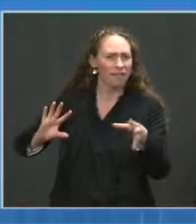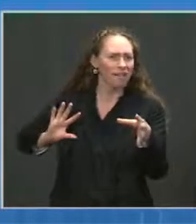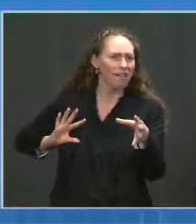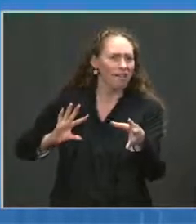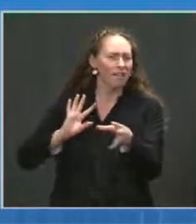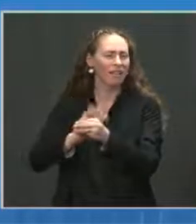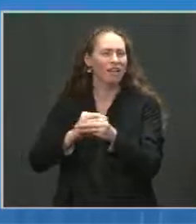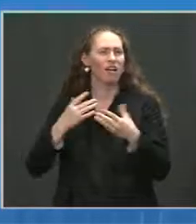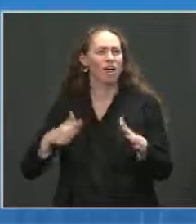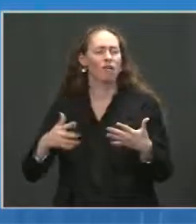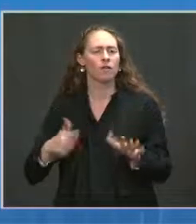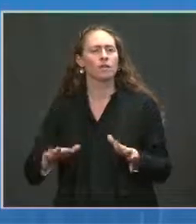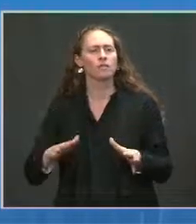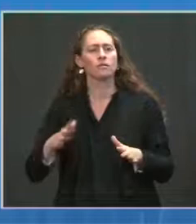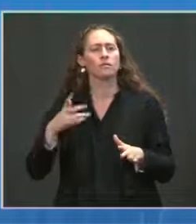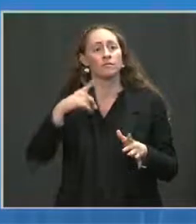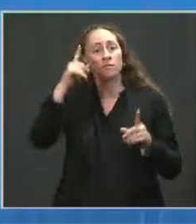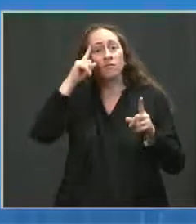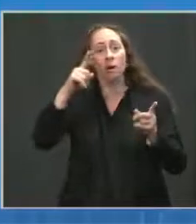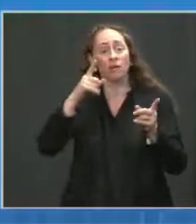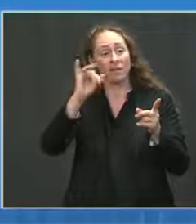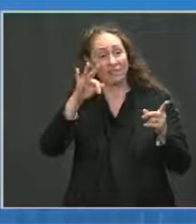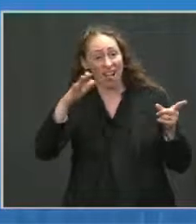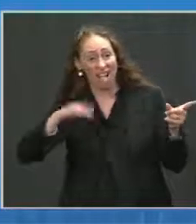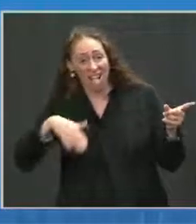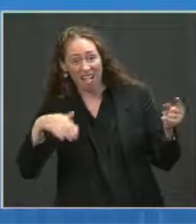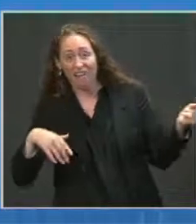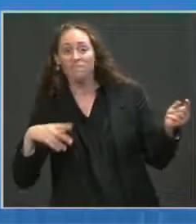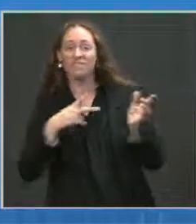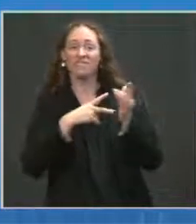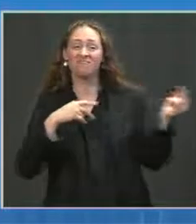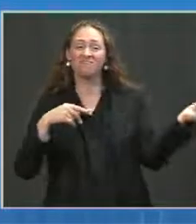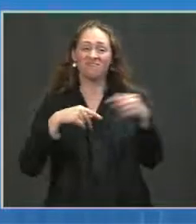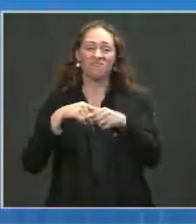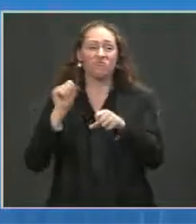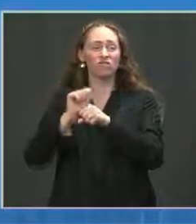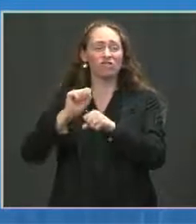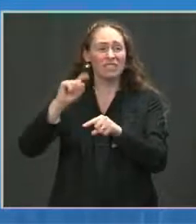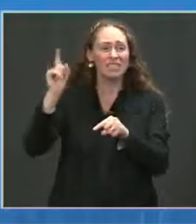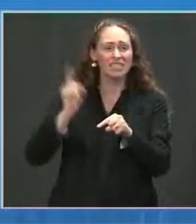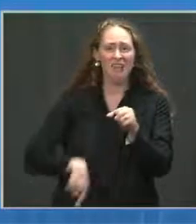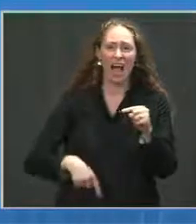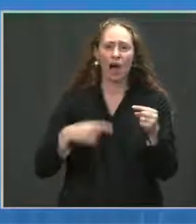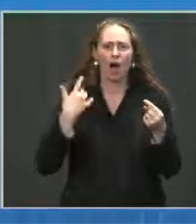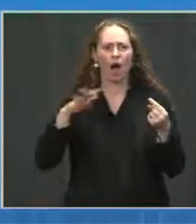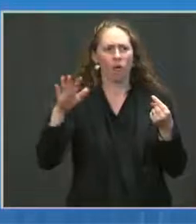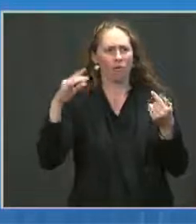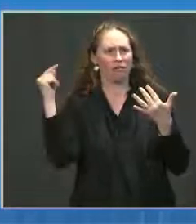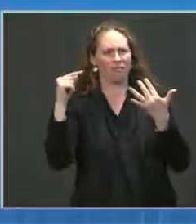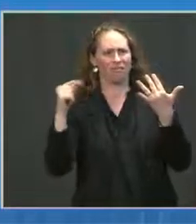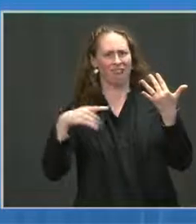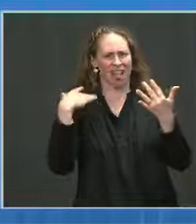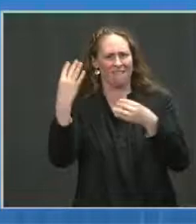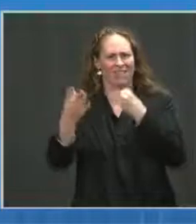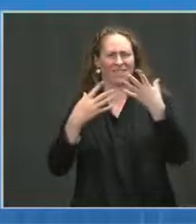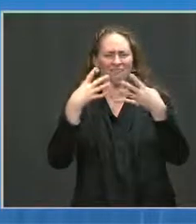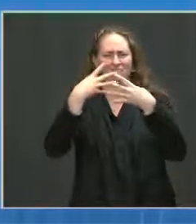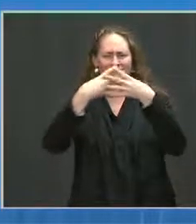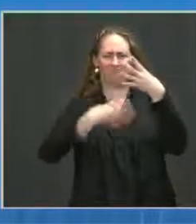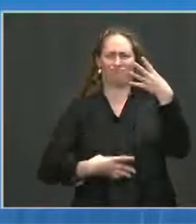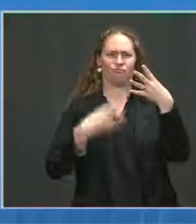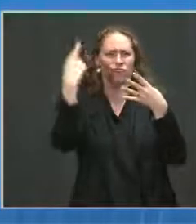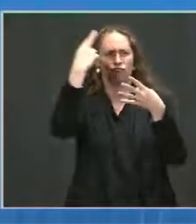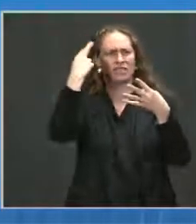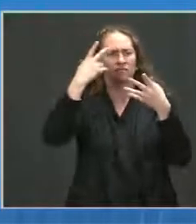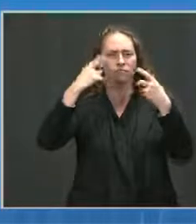or more difficult to come back to work if you're not vaccinated. There's so many reasons to get vaccinated that we've talked about to protect yourself and to protect